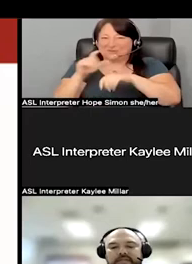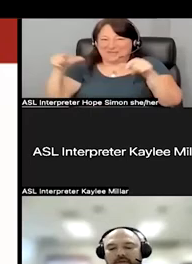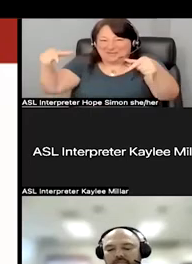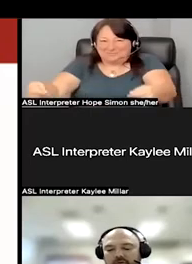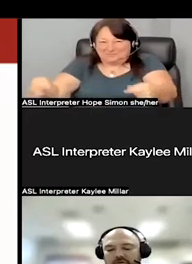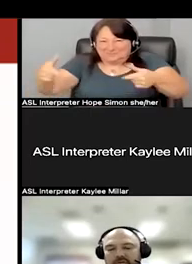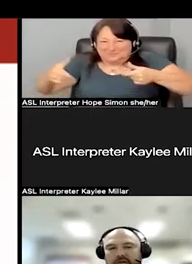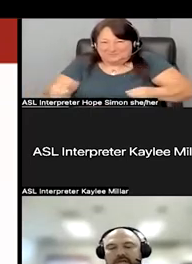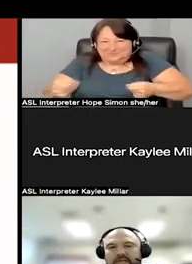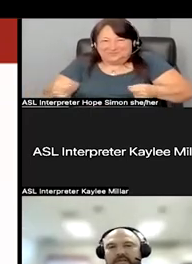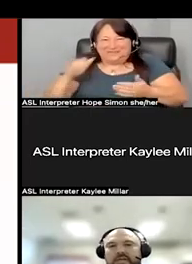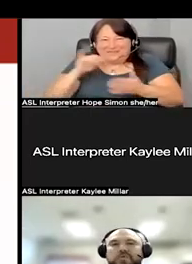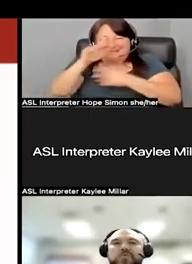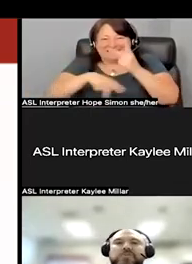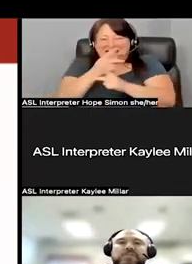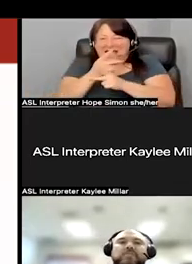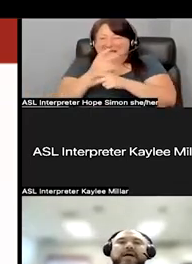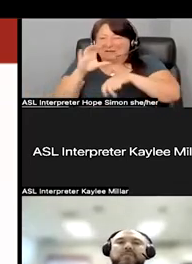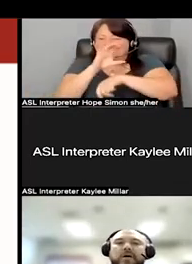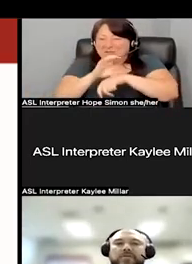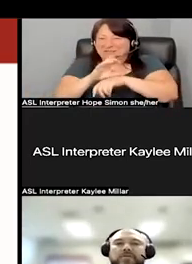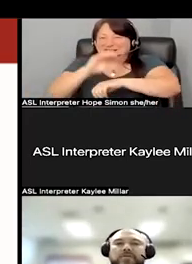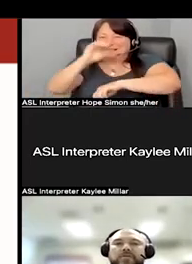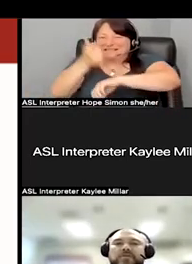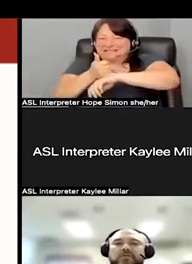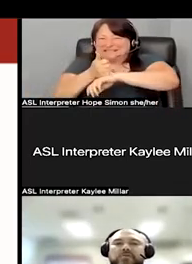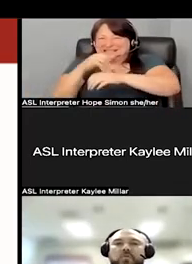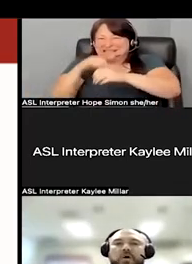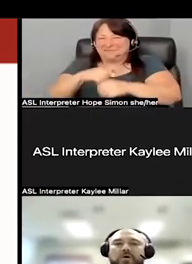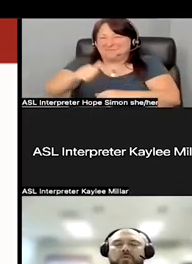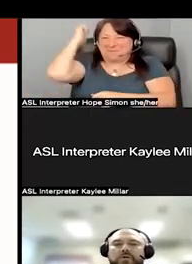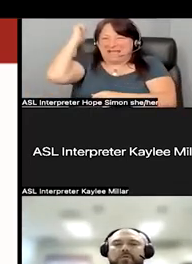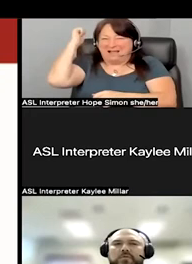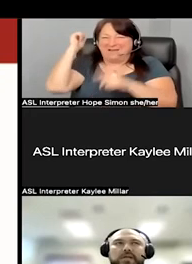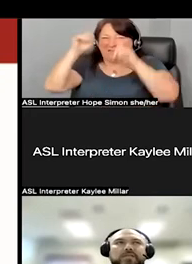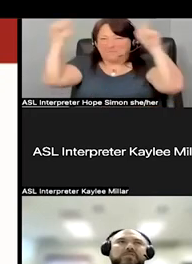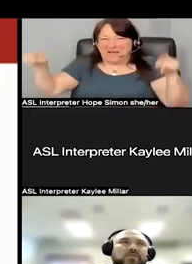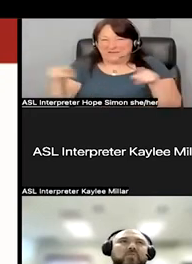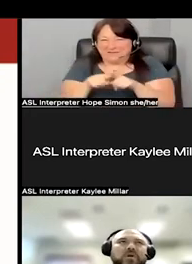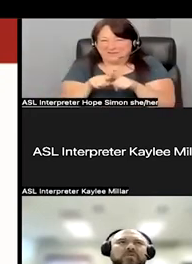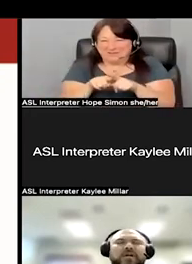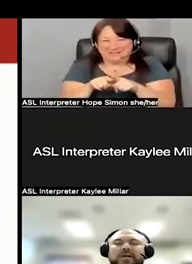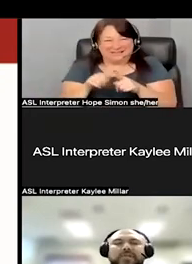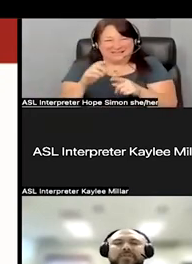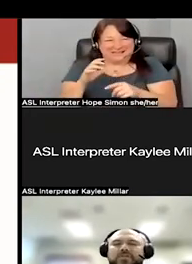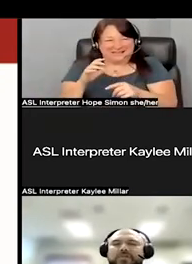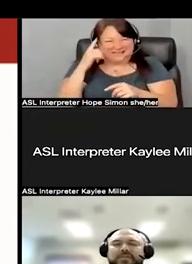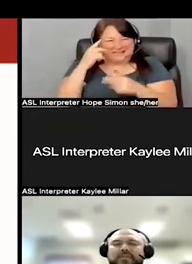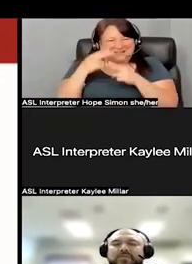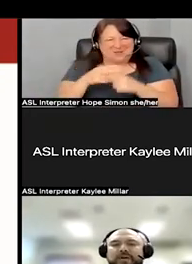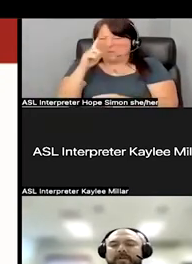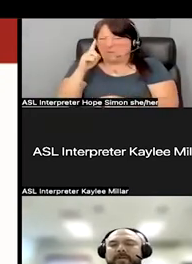These are the type of computers that the computer sits in the back of the monitor. So it's a one, I guess it's called a one-all. I'm not sure